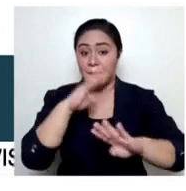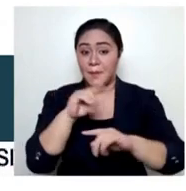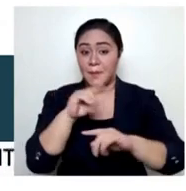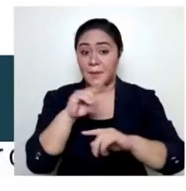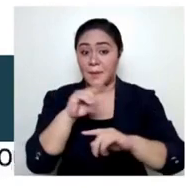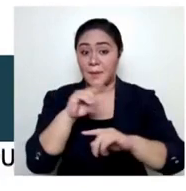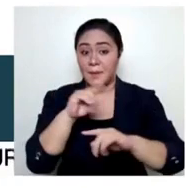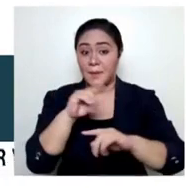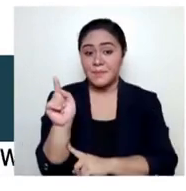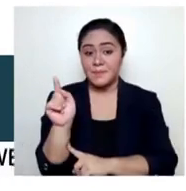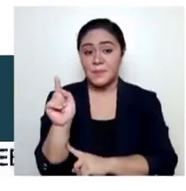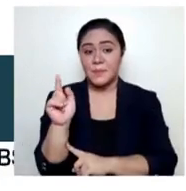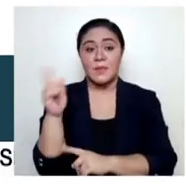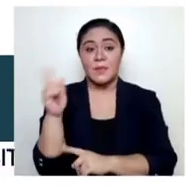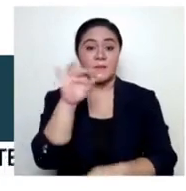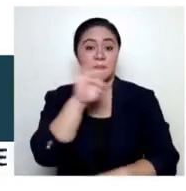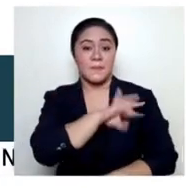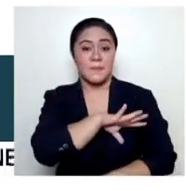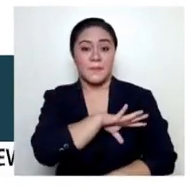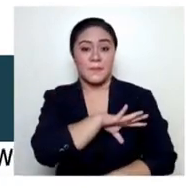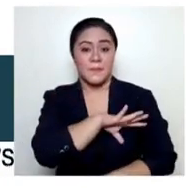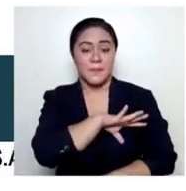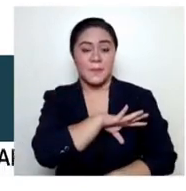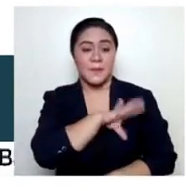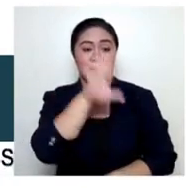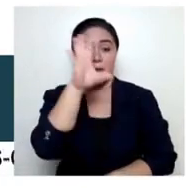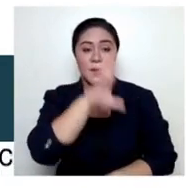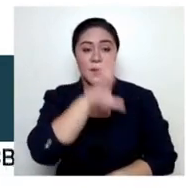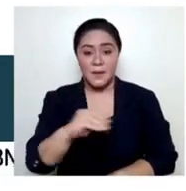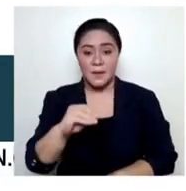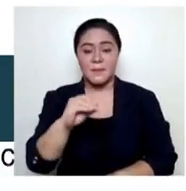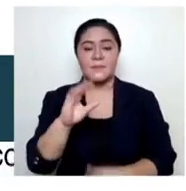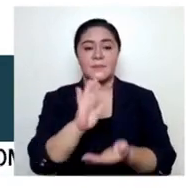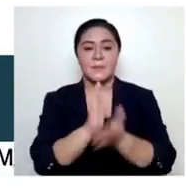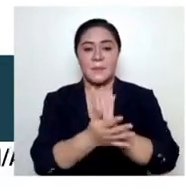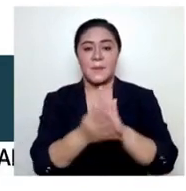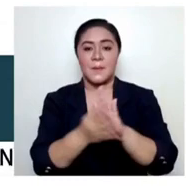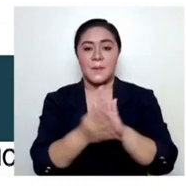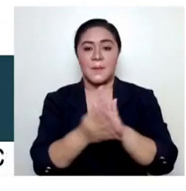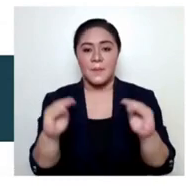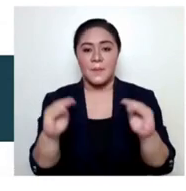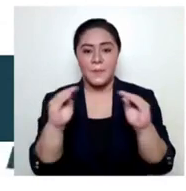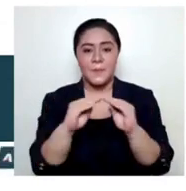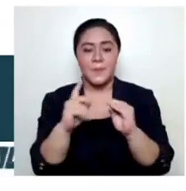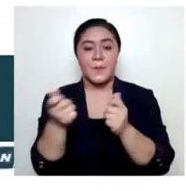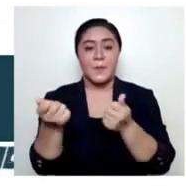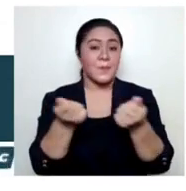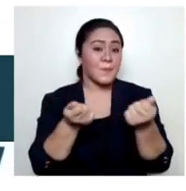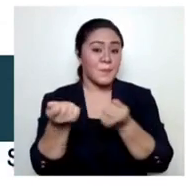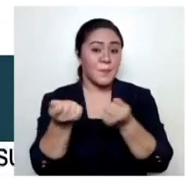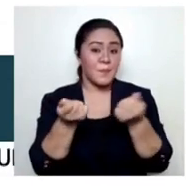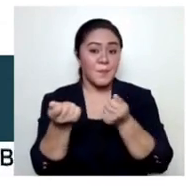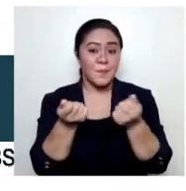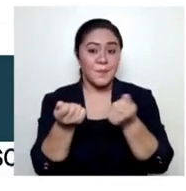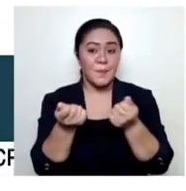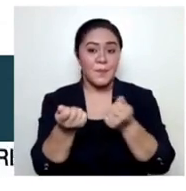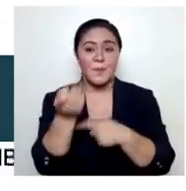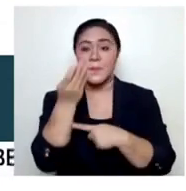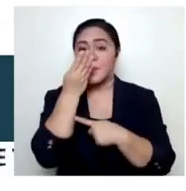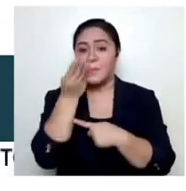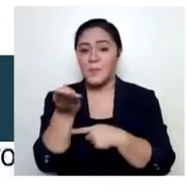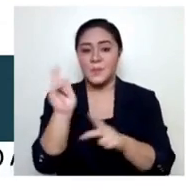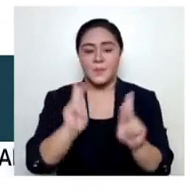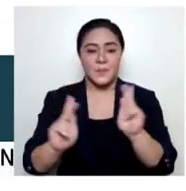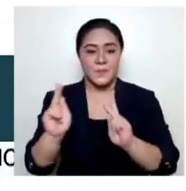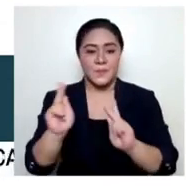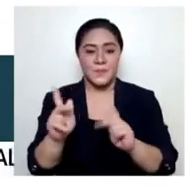yung profitability, no, is really just being monopolized by a few, no, habang